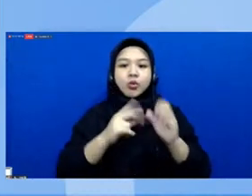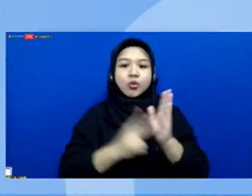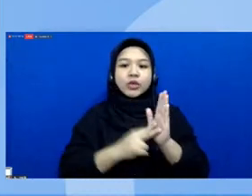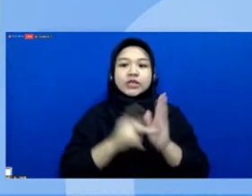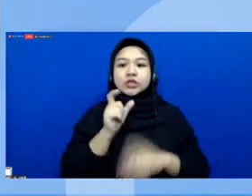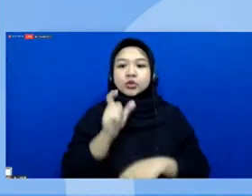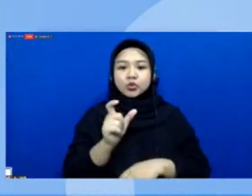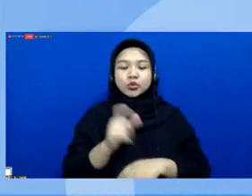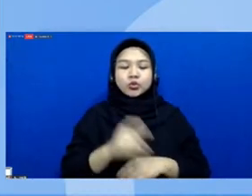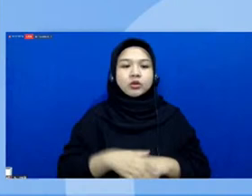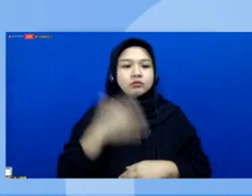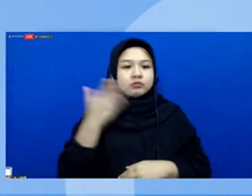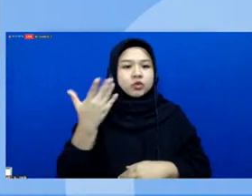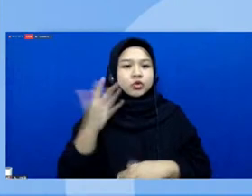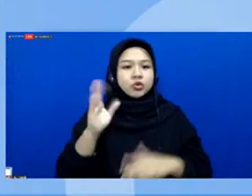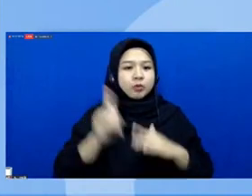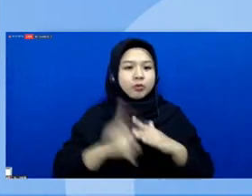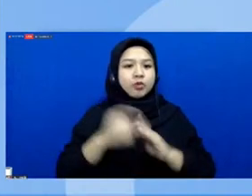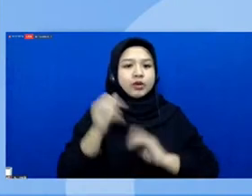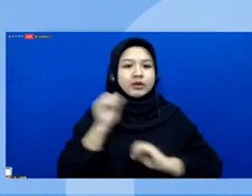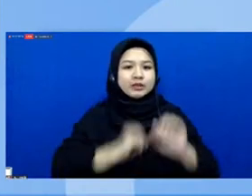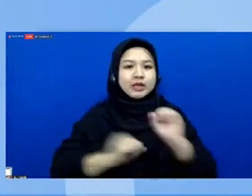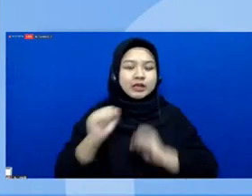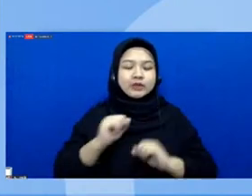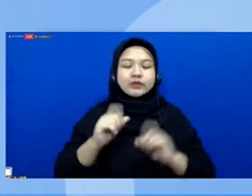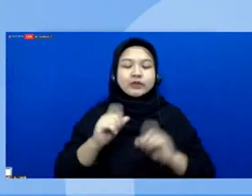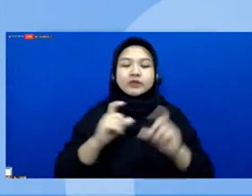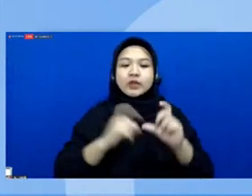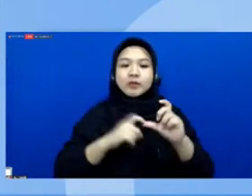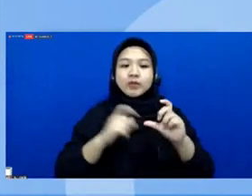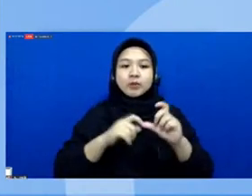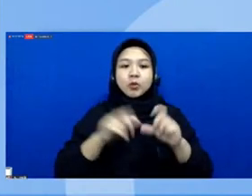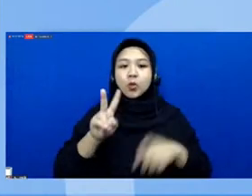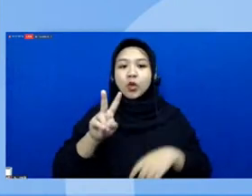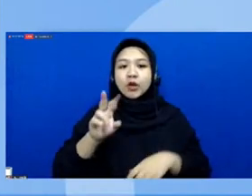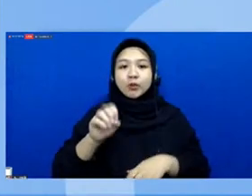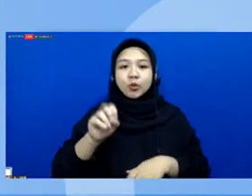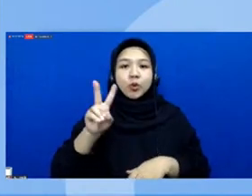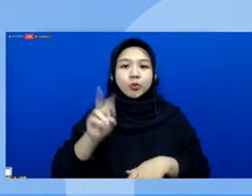the initiative in September 2020, and may he rest in peace.